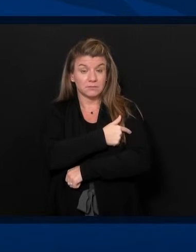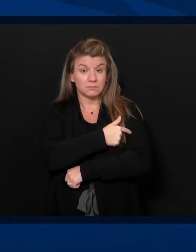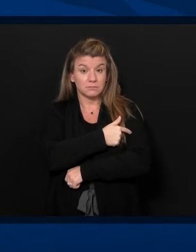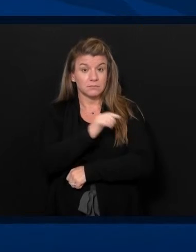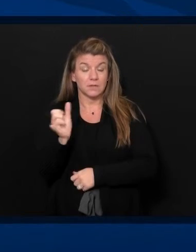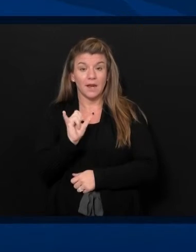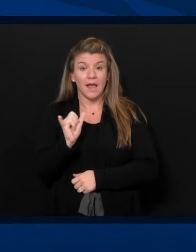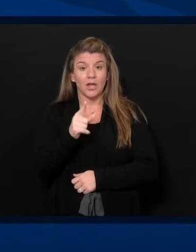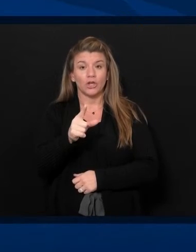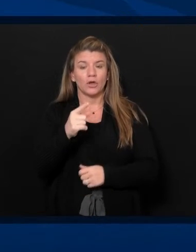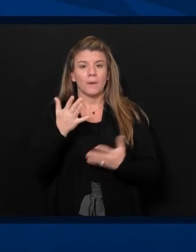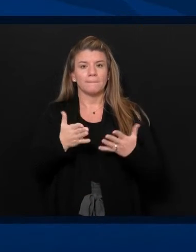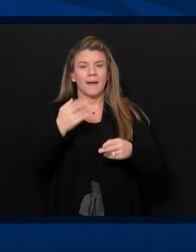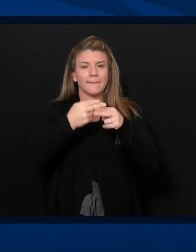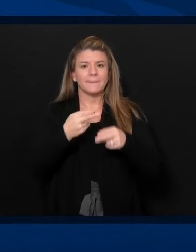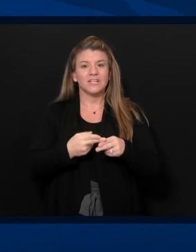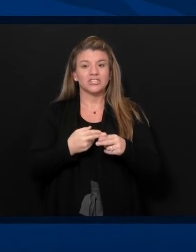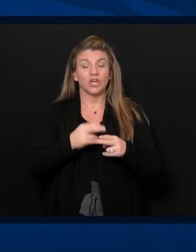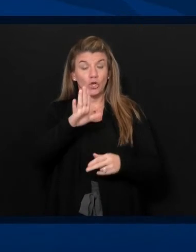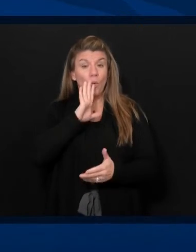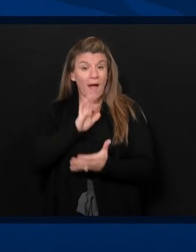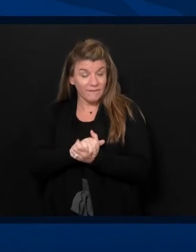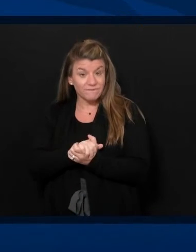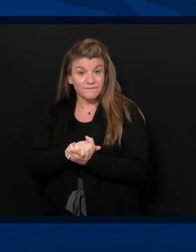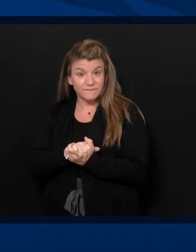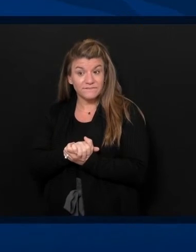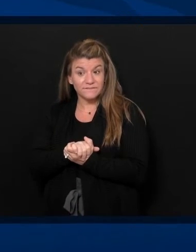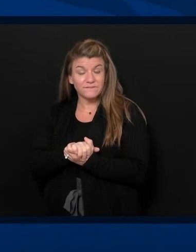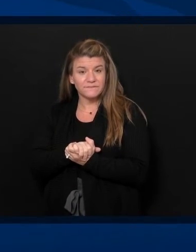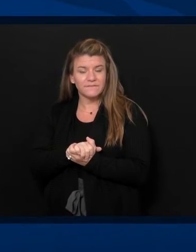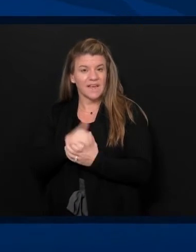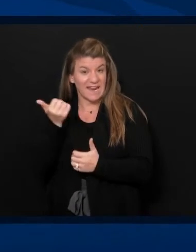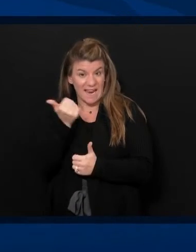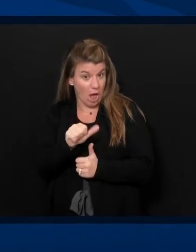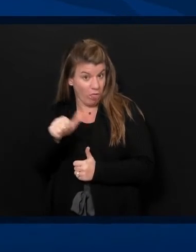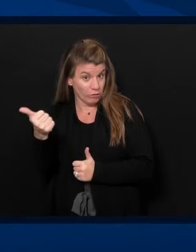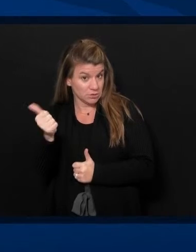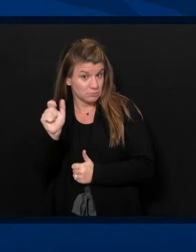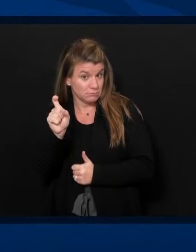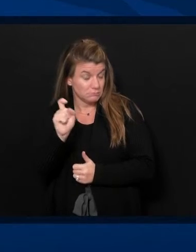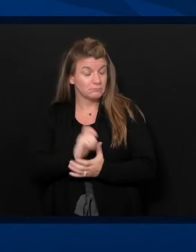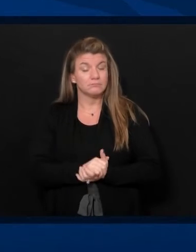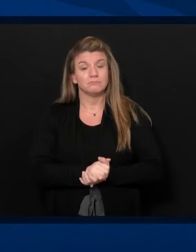I think you might have mentioned the First Lady. That's all. Thank you.